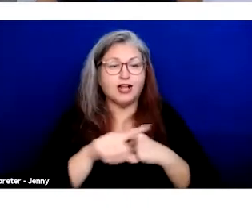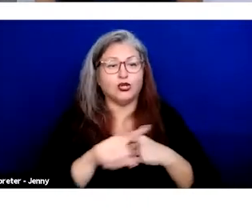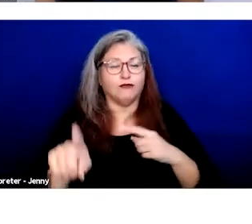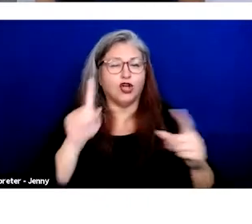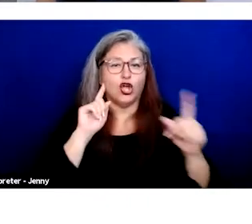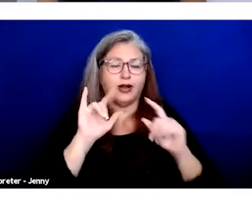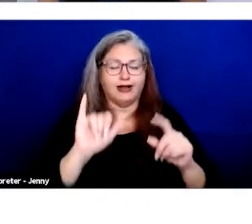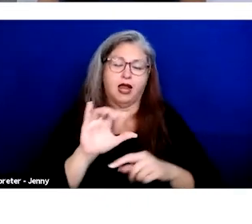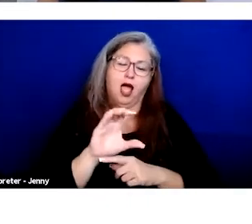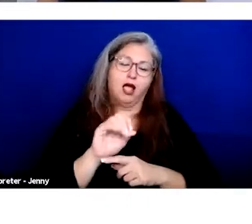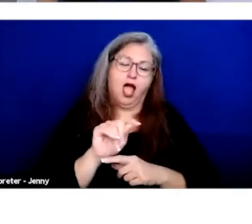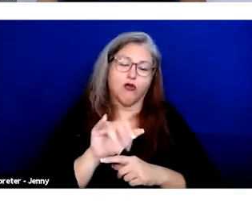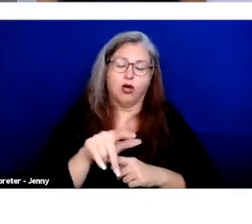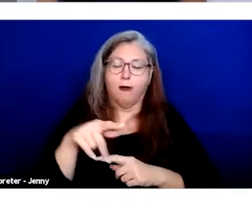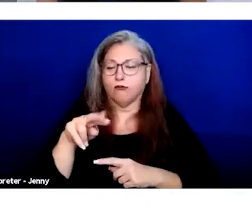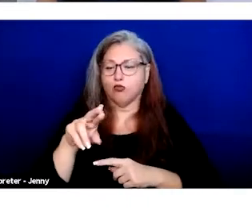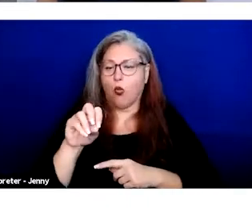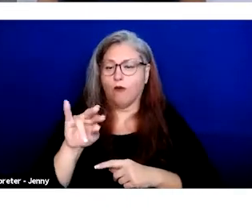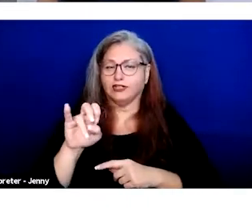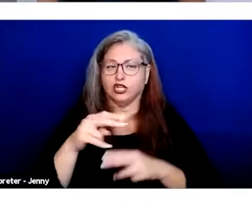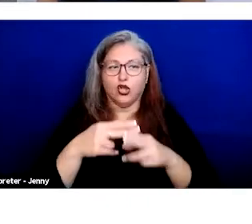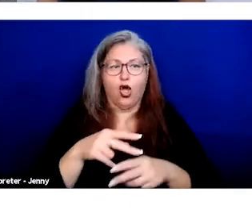contractual provision known as force majeure.